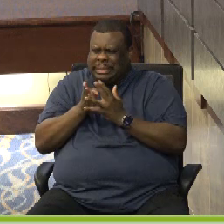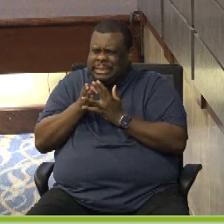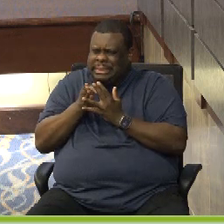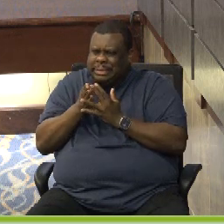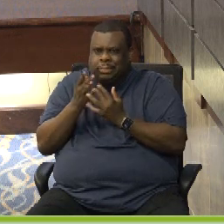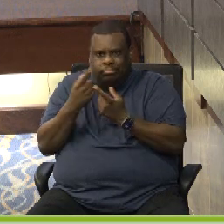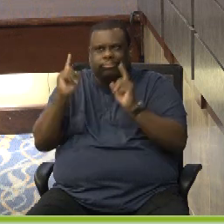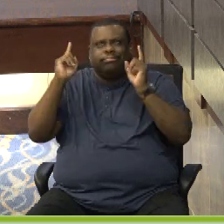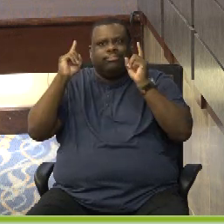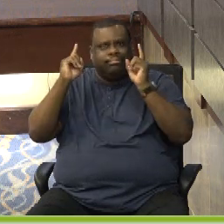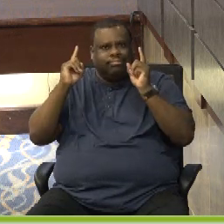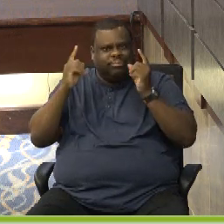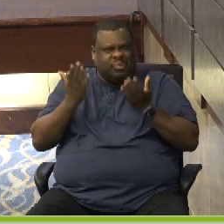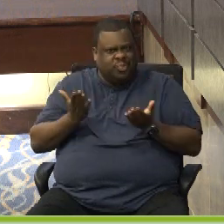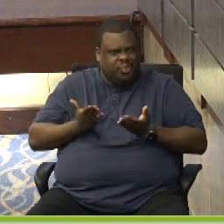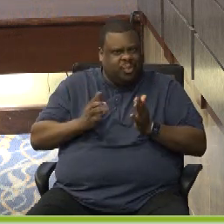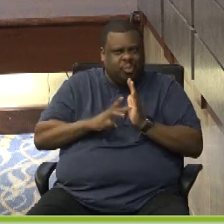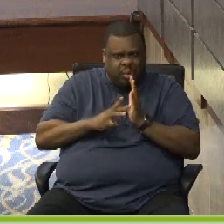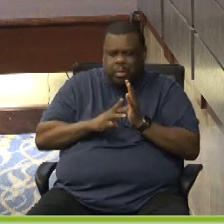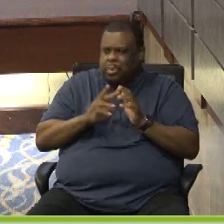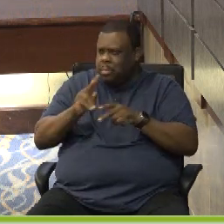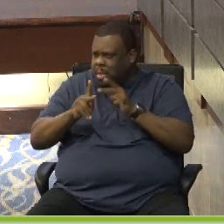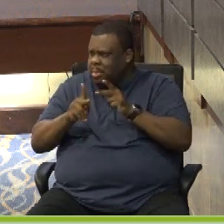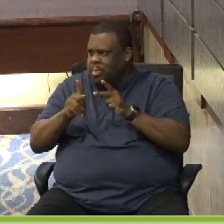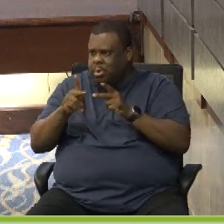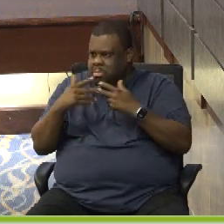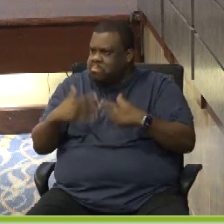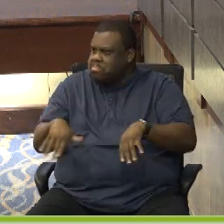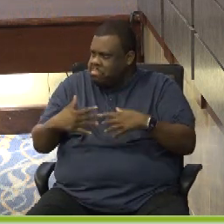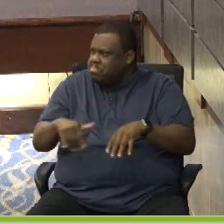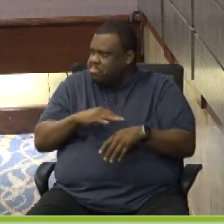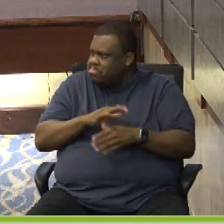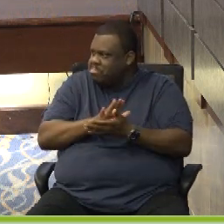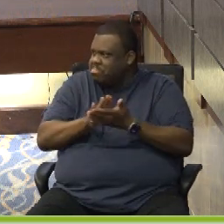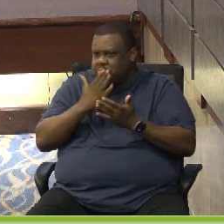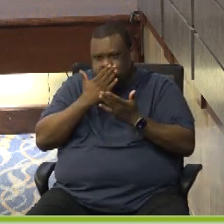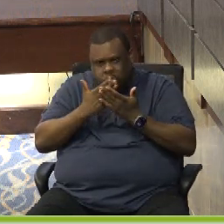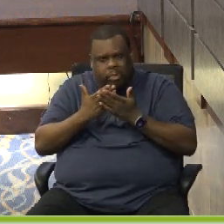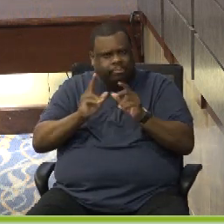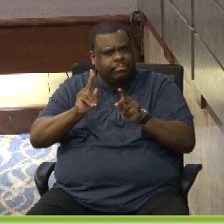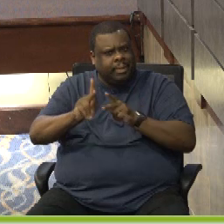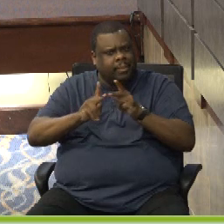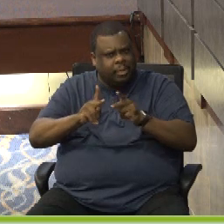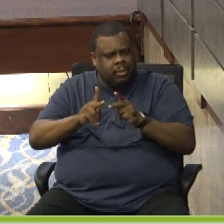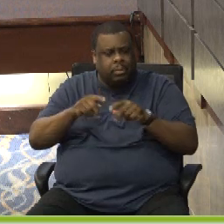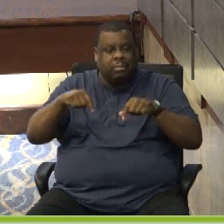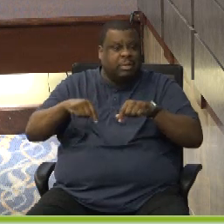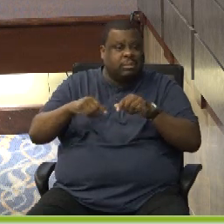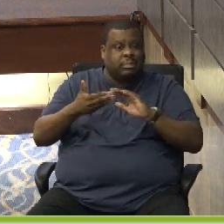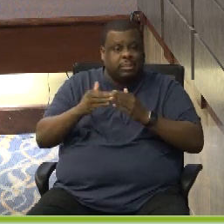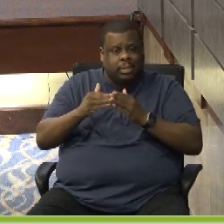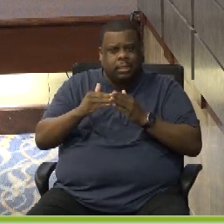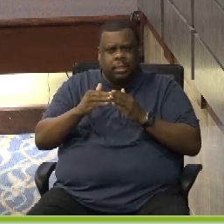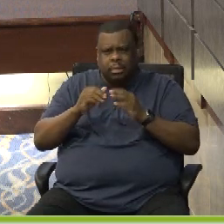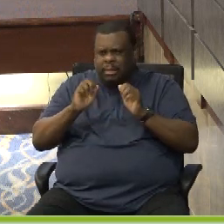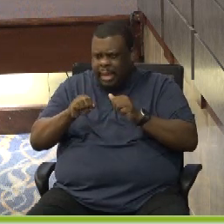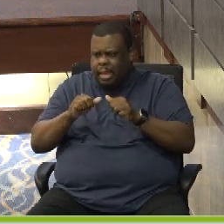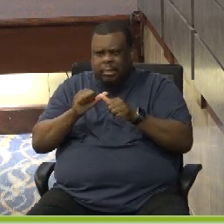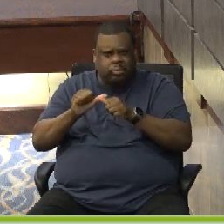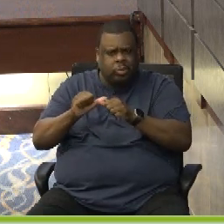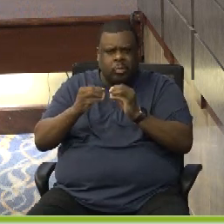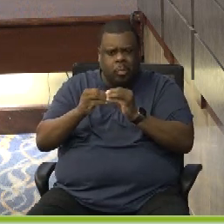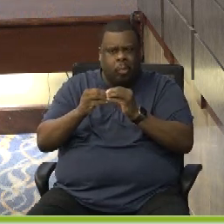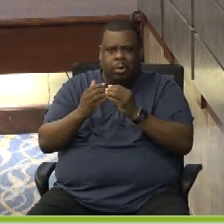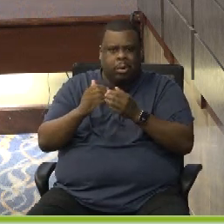and resilience of the people of Waco. And the fact that we as a city have faith in our people to continually